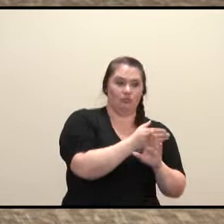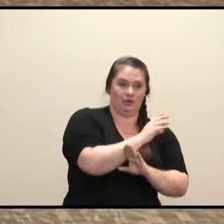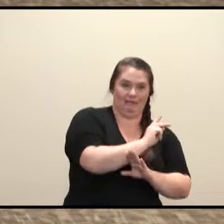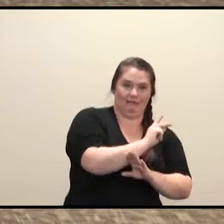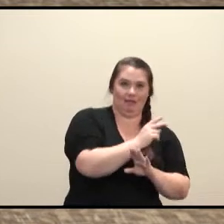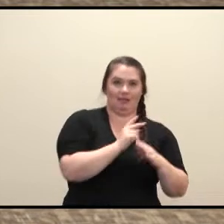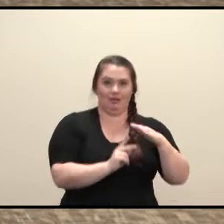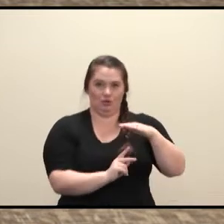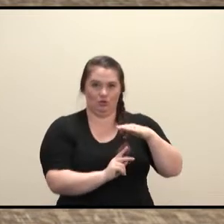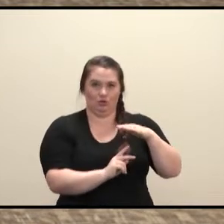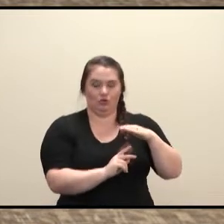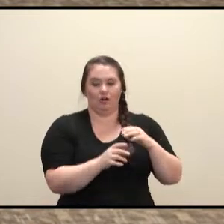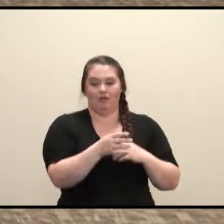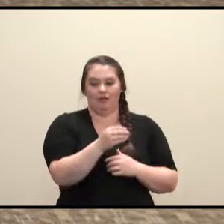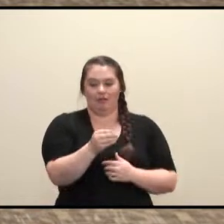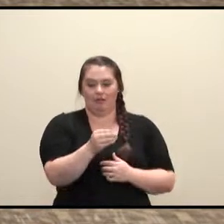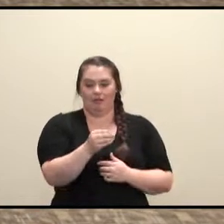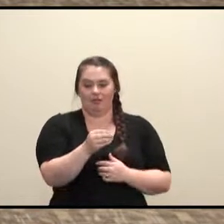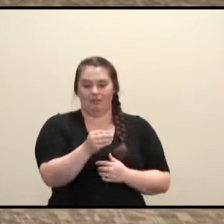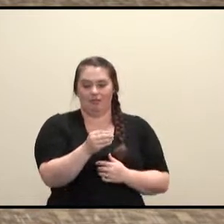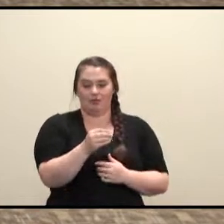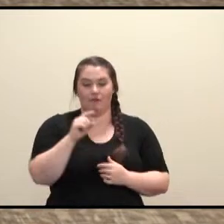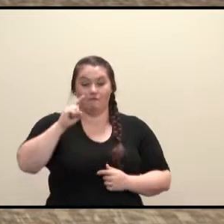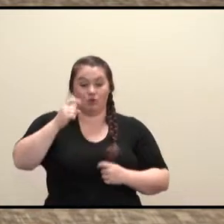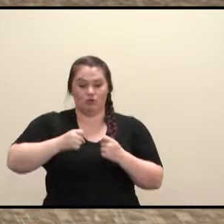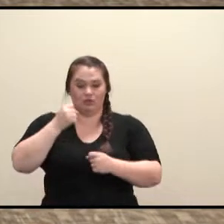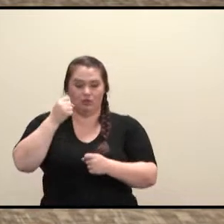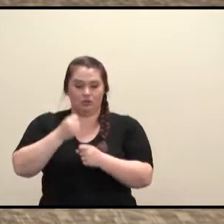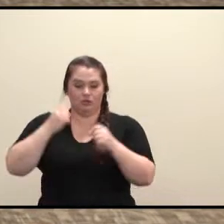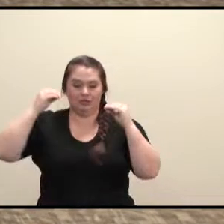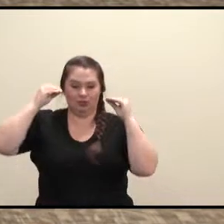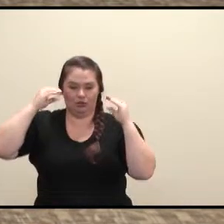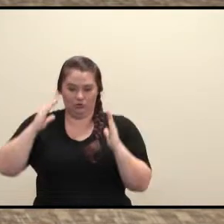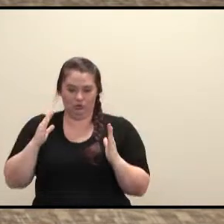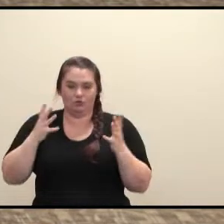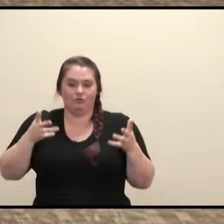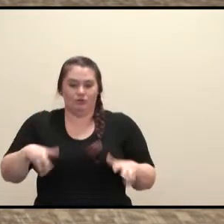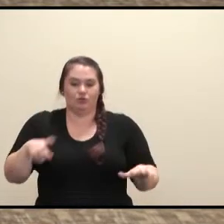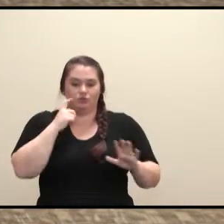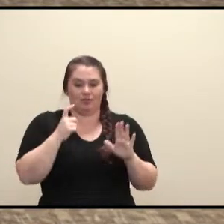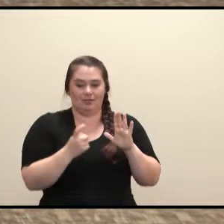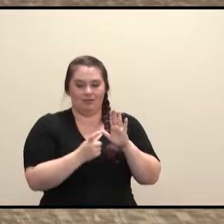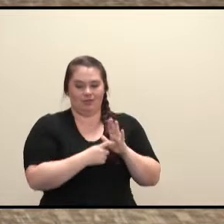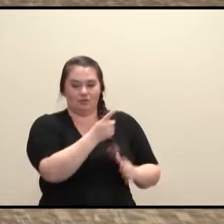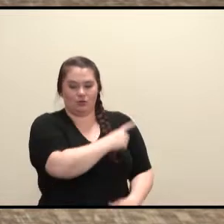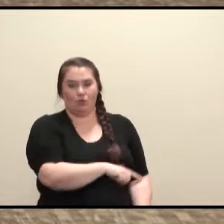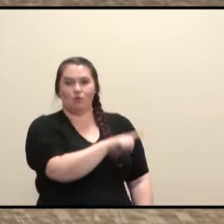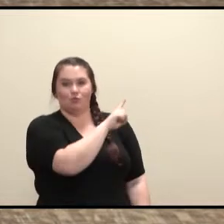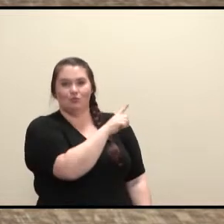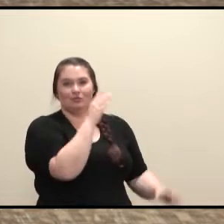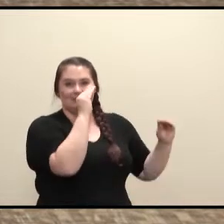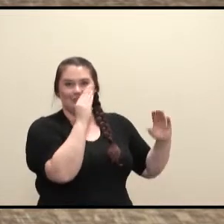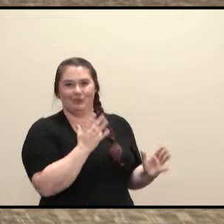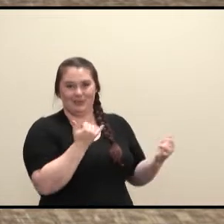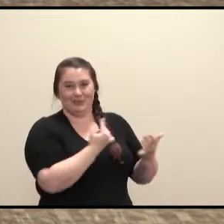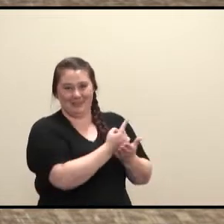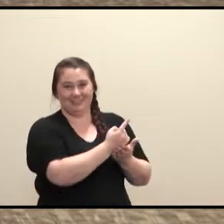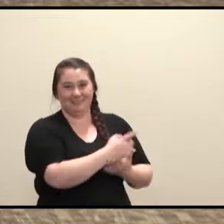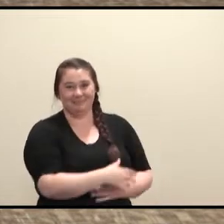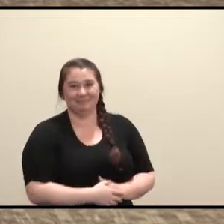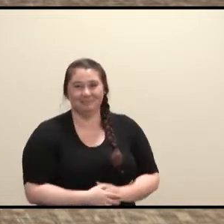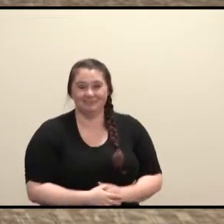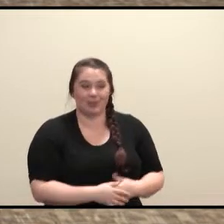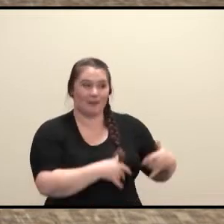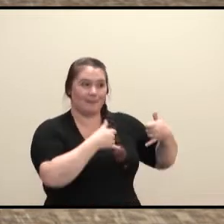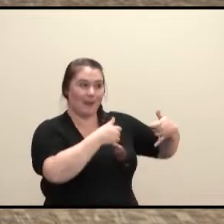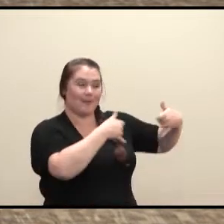teacher of the year. That's the Virginia Dupuy Award, and so we got to recognize those teachers as well earlier this week. Thanks. I think we